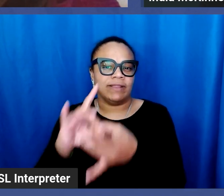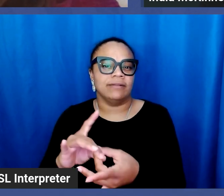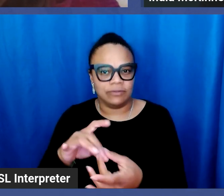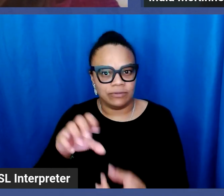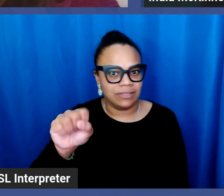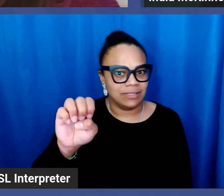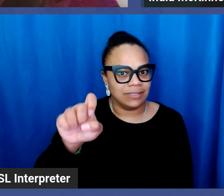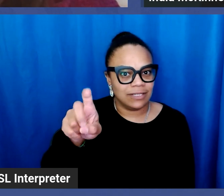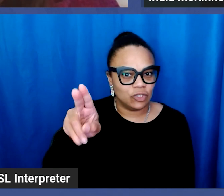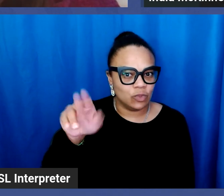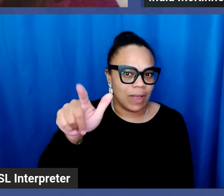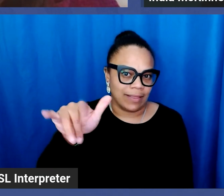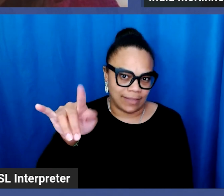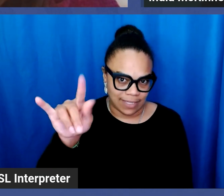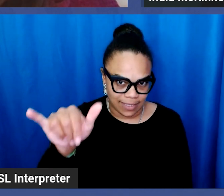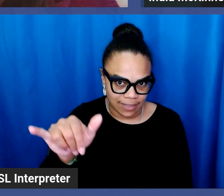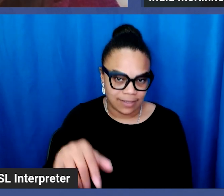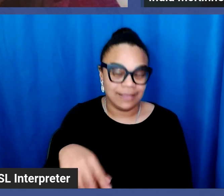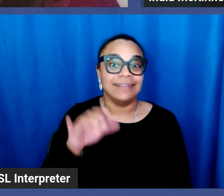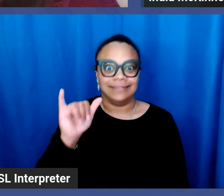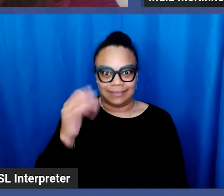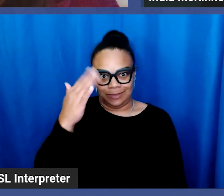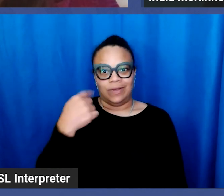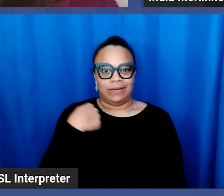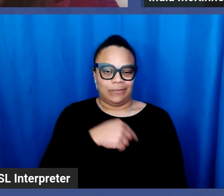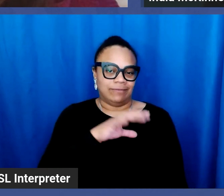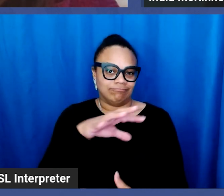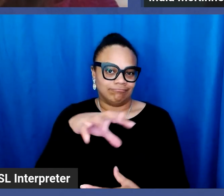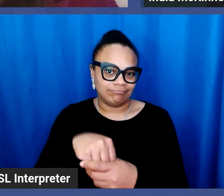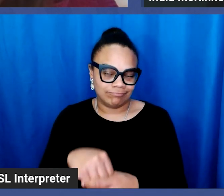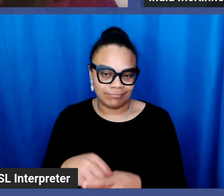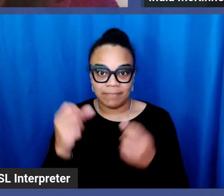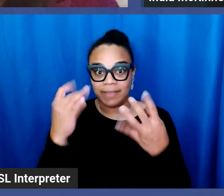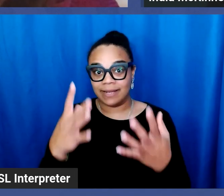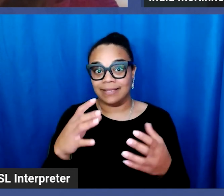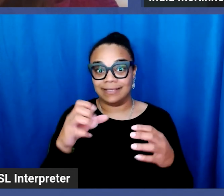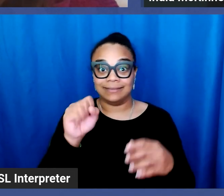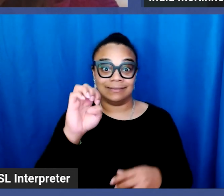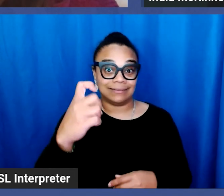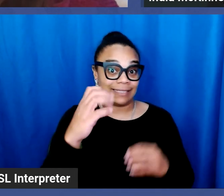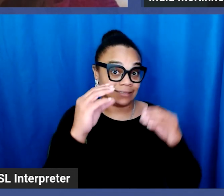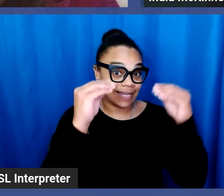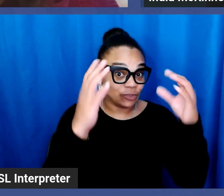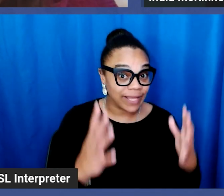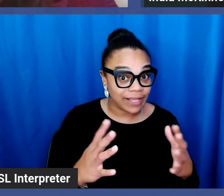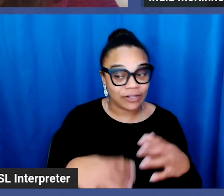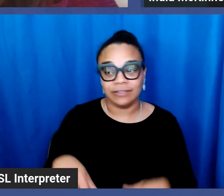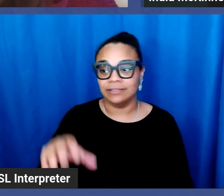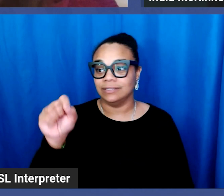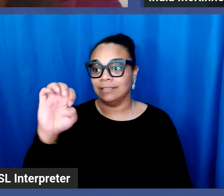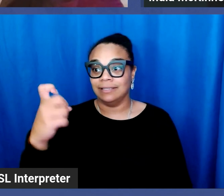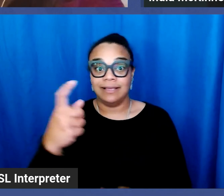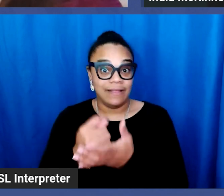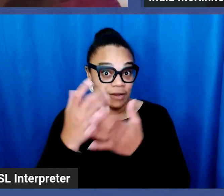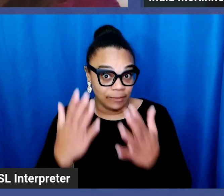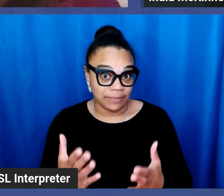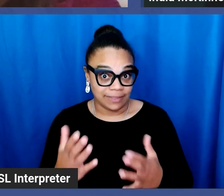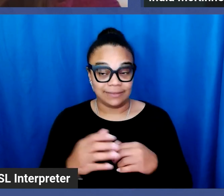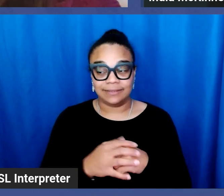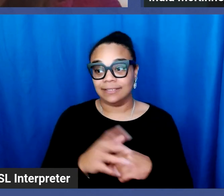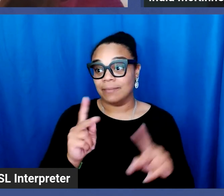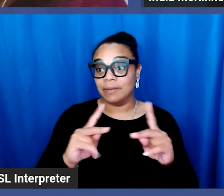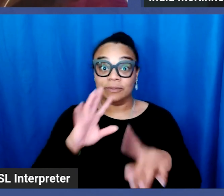this debate, right? There's a lot of sex educators, sex therapists, folks just generally talking about